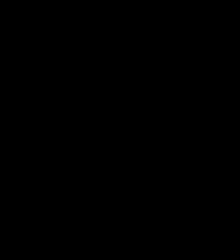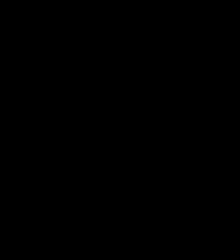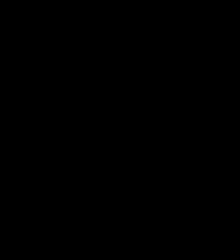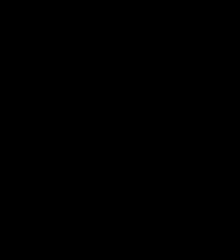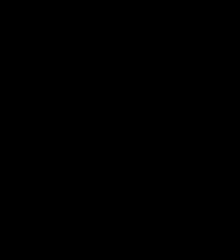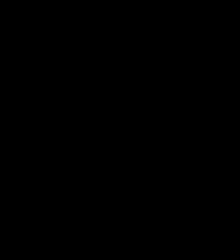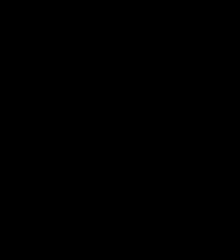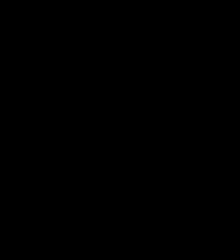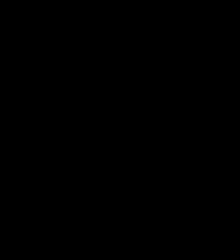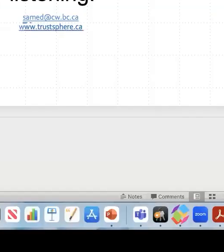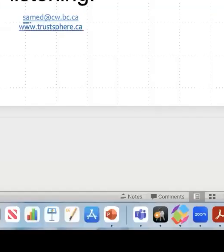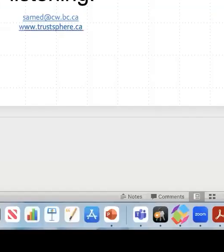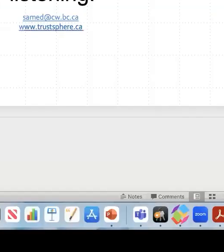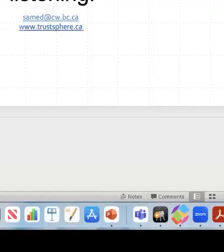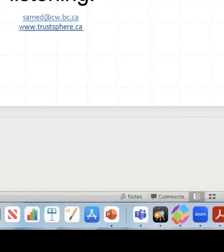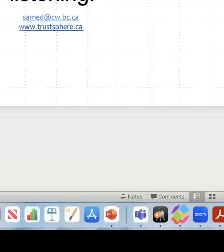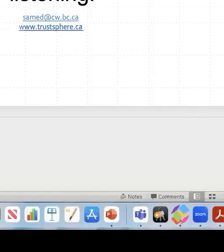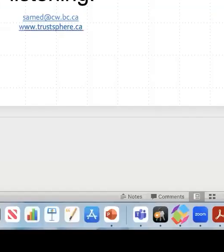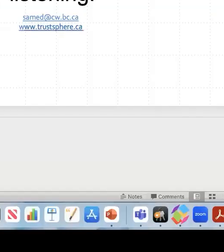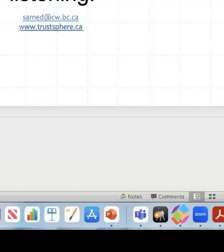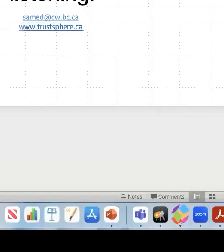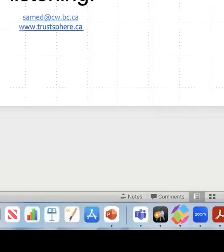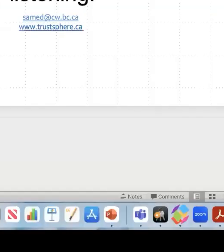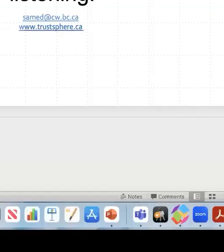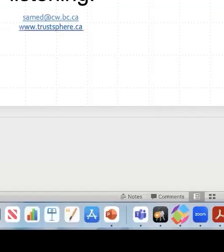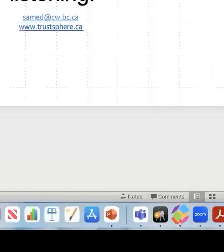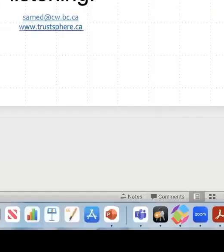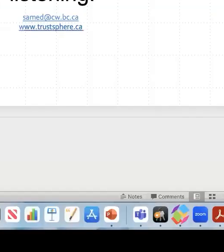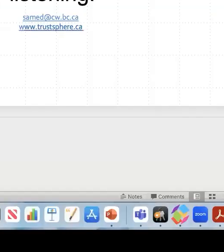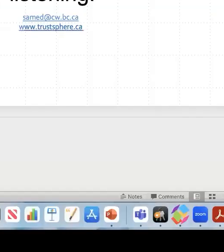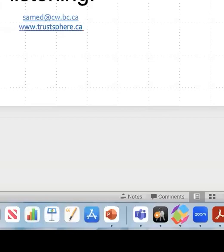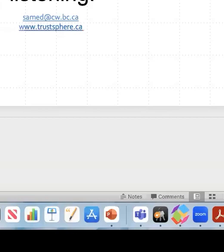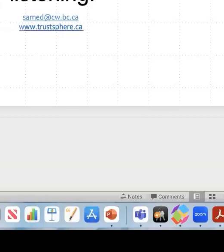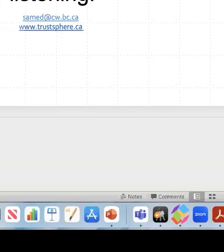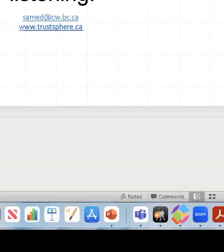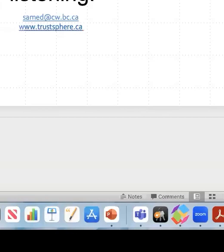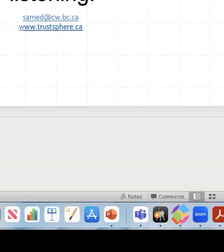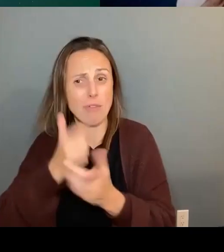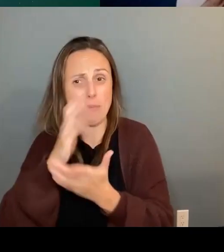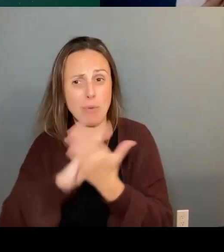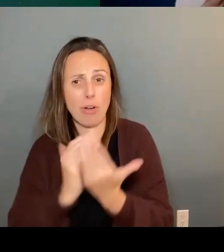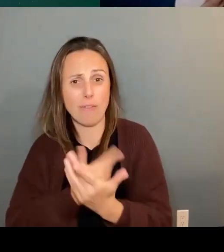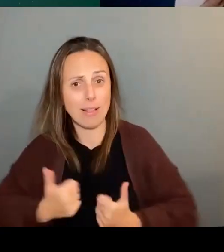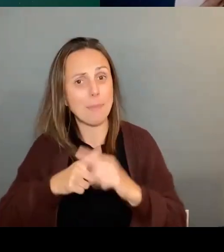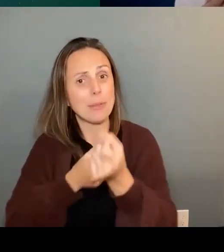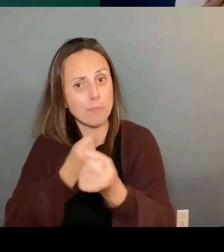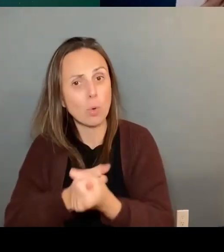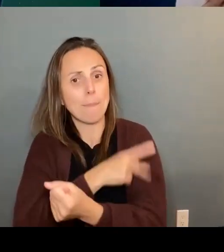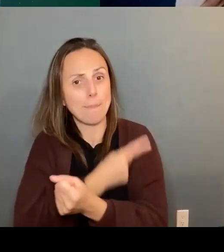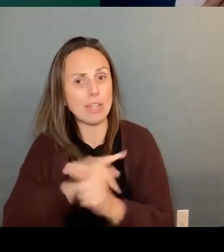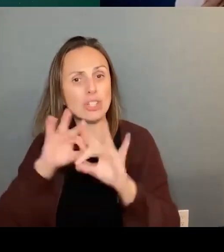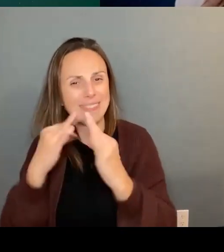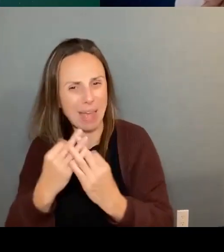in a space where all of us are bombarded with digital tools in every aspect of our life, to support patients and families to know and be